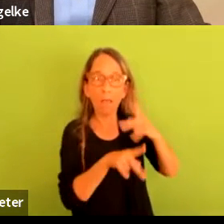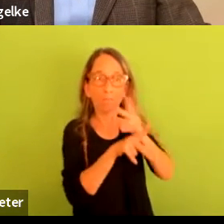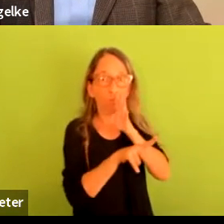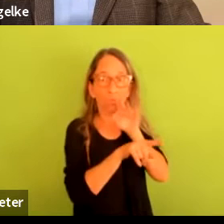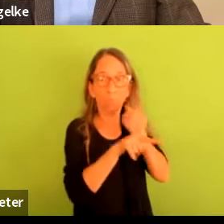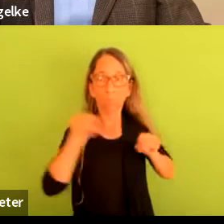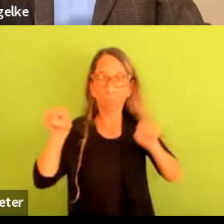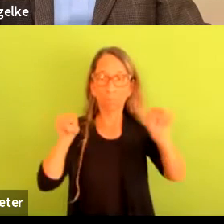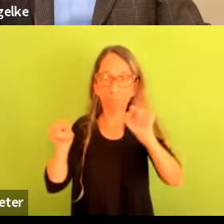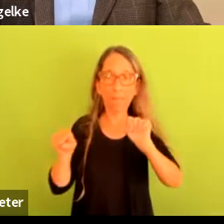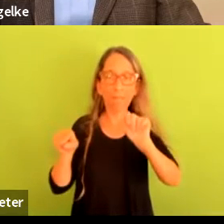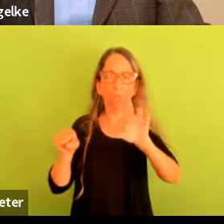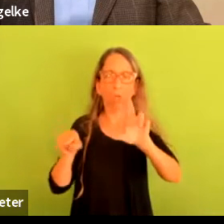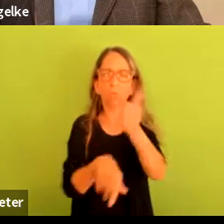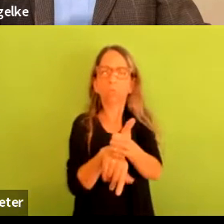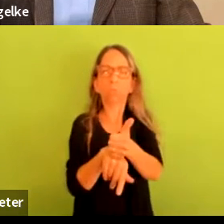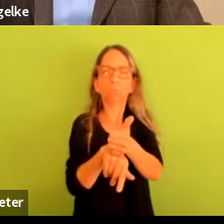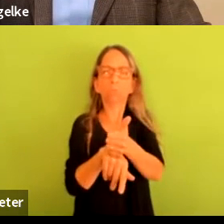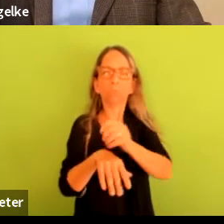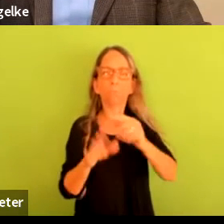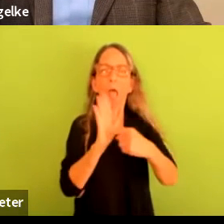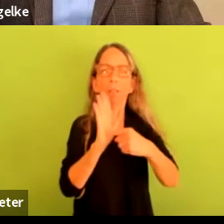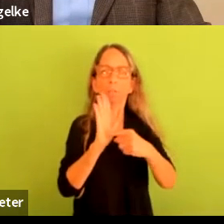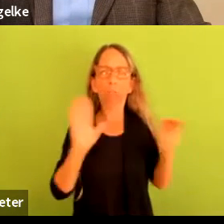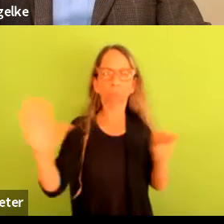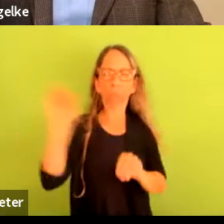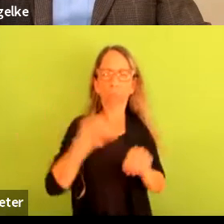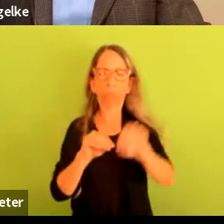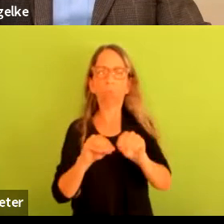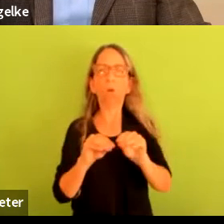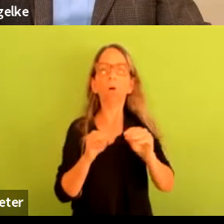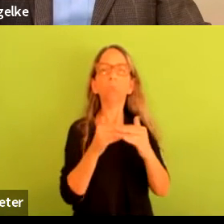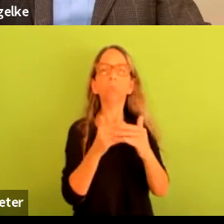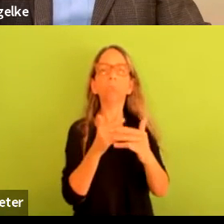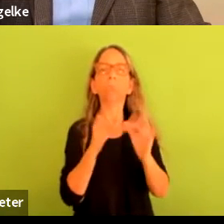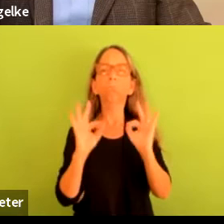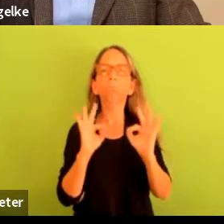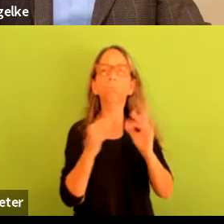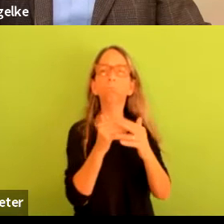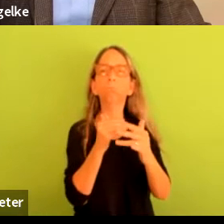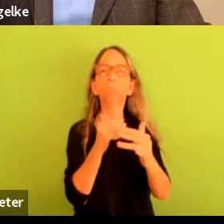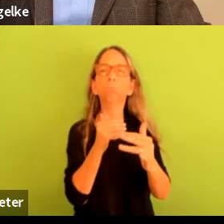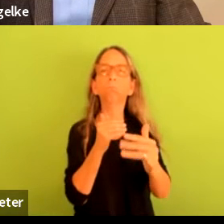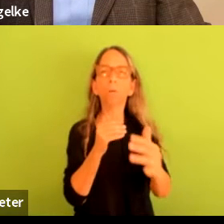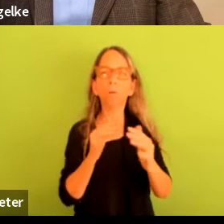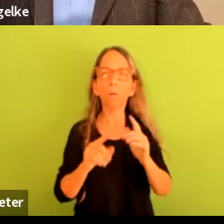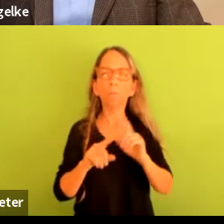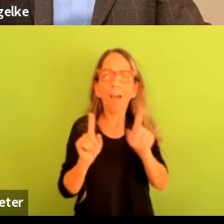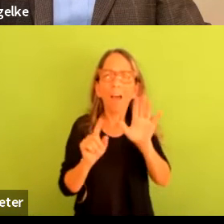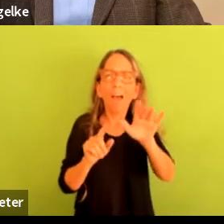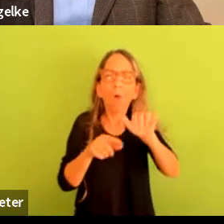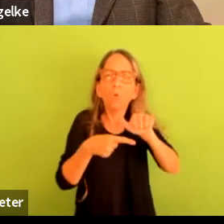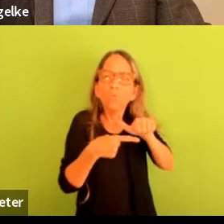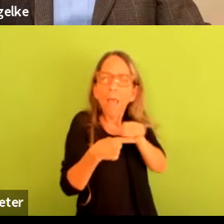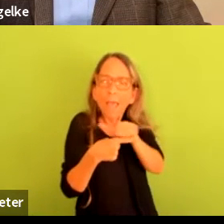speech that it does extremely well on, you're priming it to not do as well